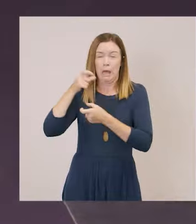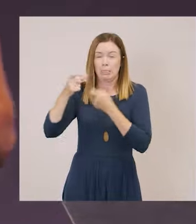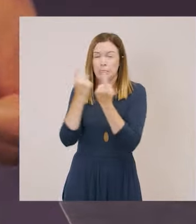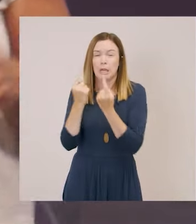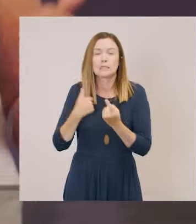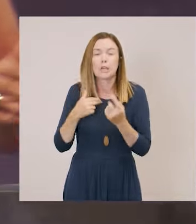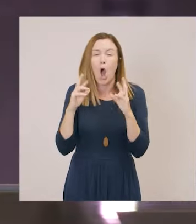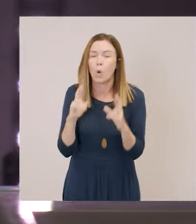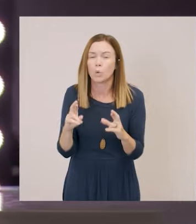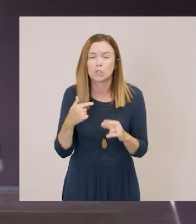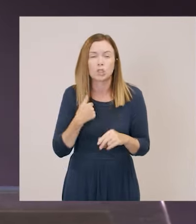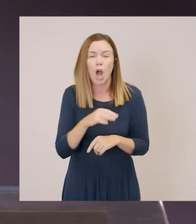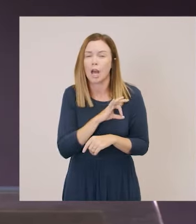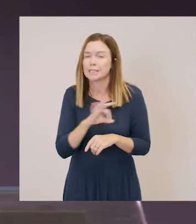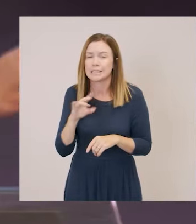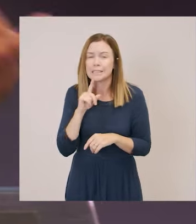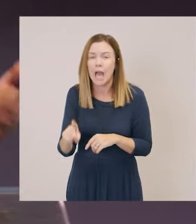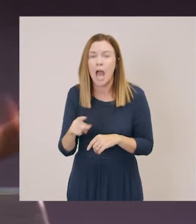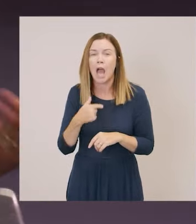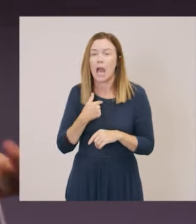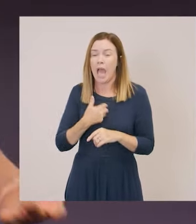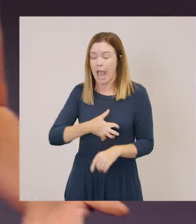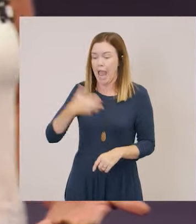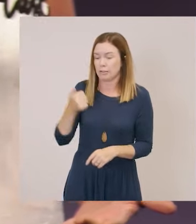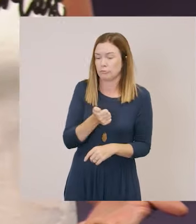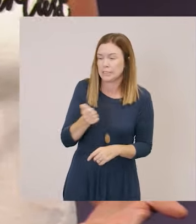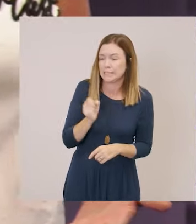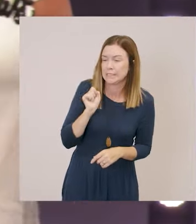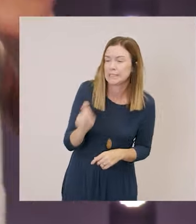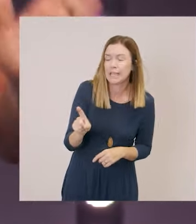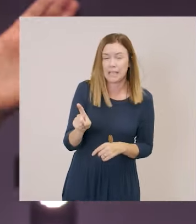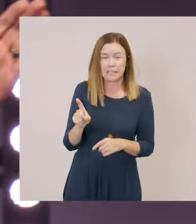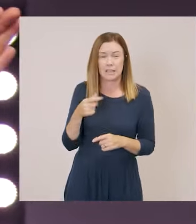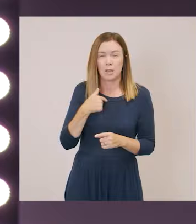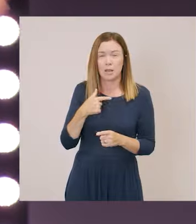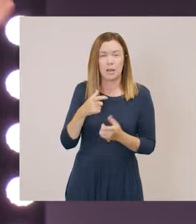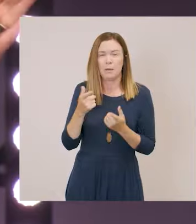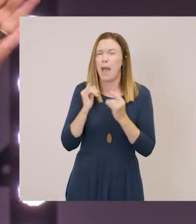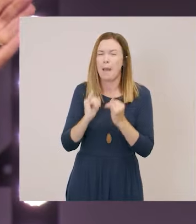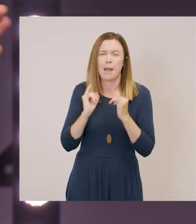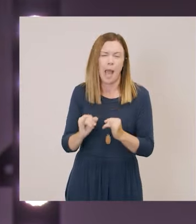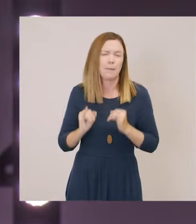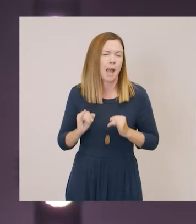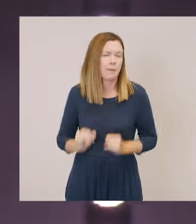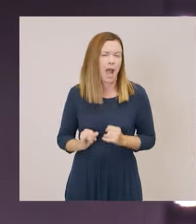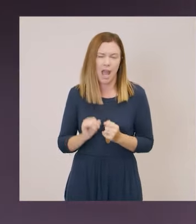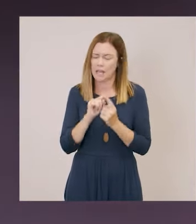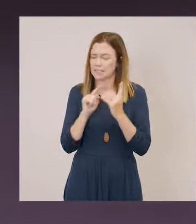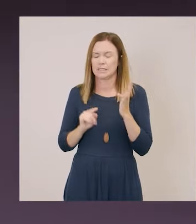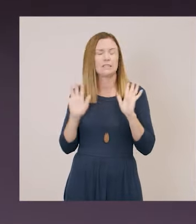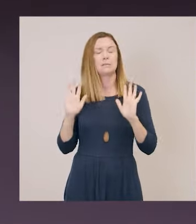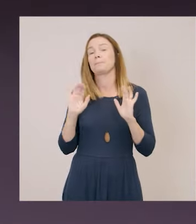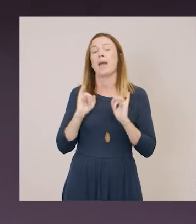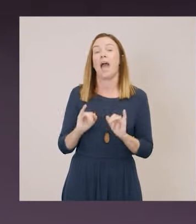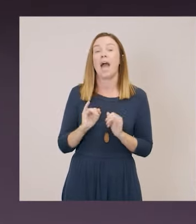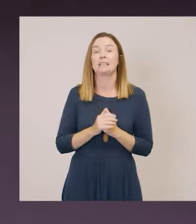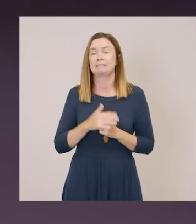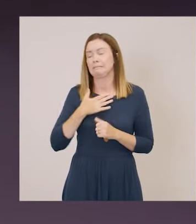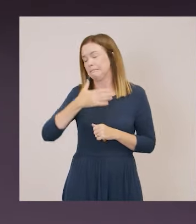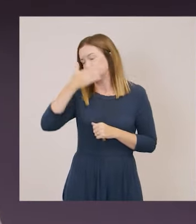said. Even sent an angry text because I felt like I hadn't said everything I needed to say. It was bad. It was bad, bad, bad.